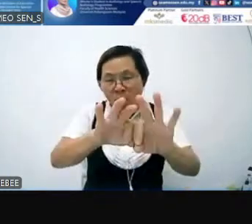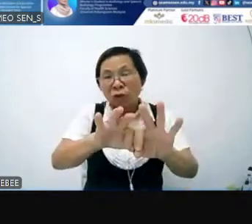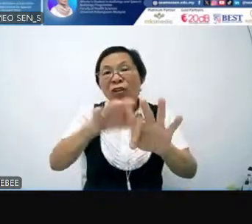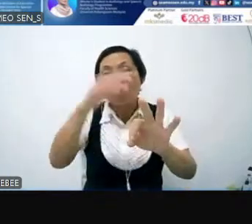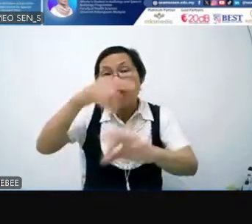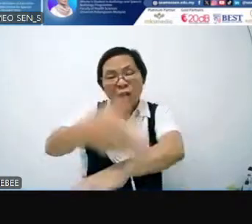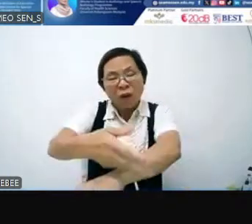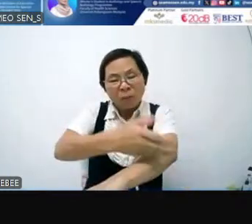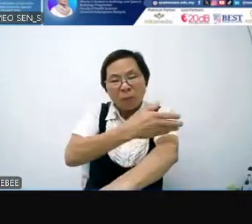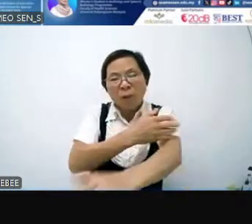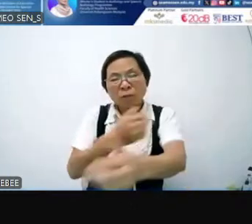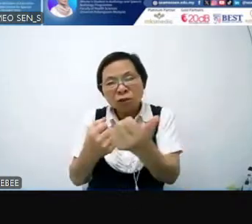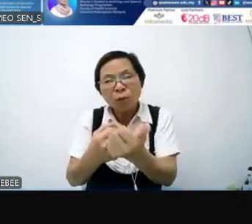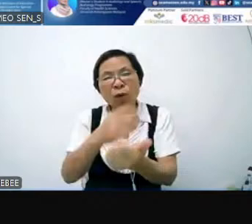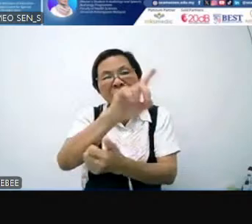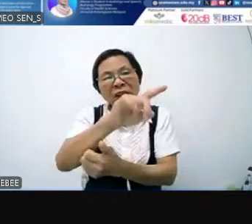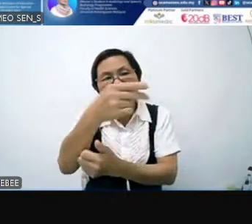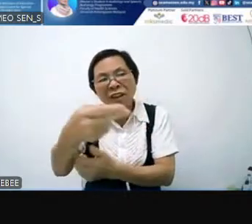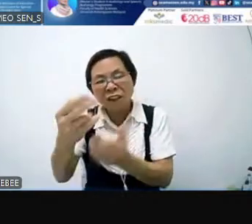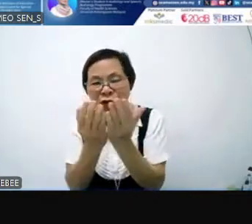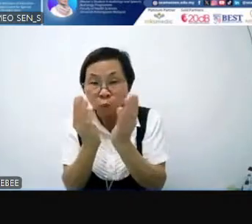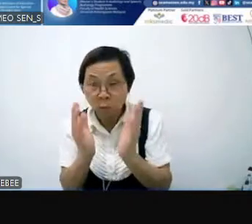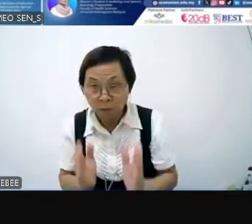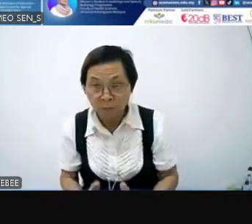improving support for DHA students.